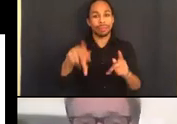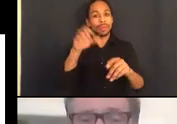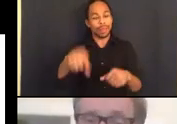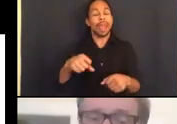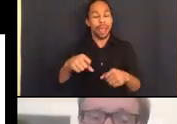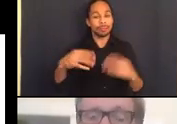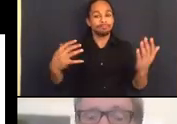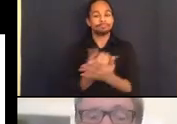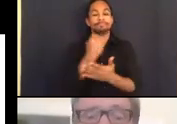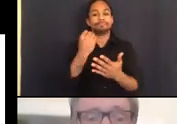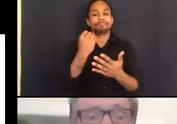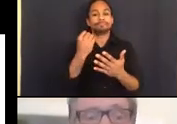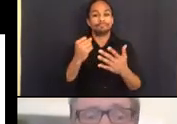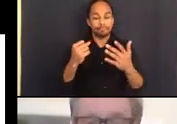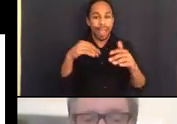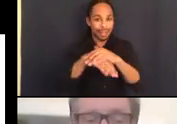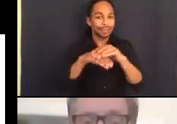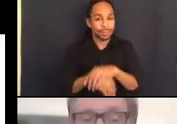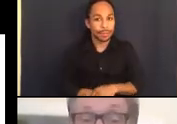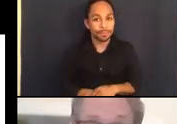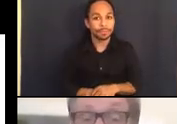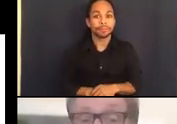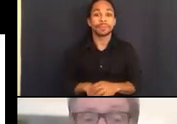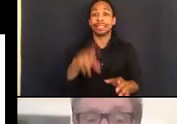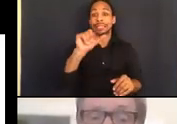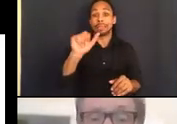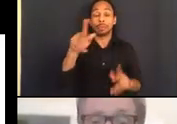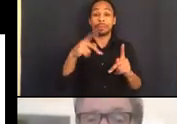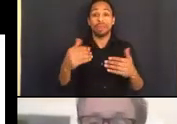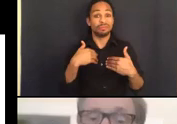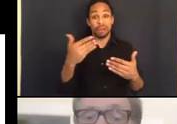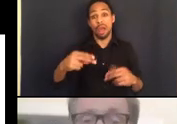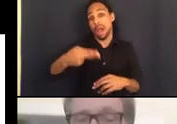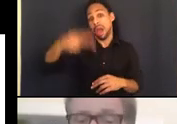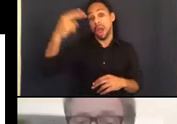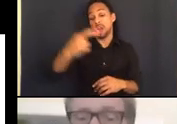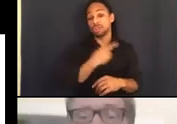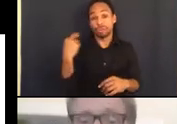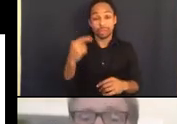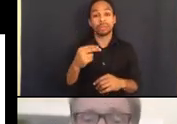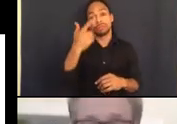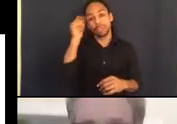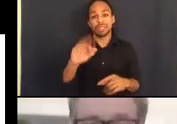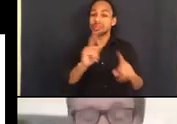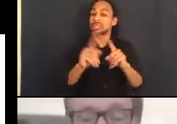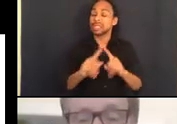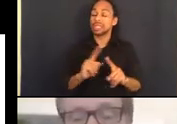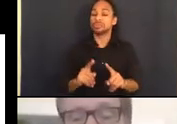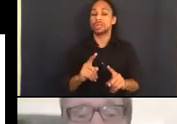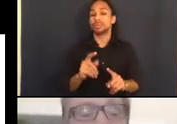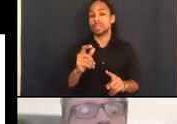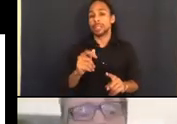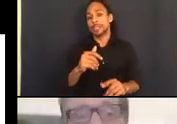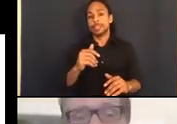double whammy. Not only are we at greater risk for getting COVID-19 due to those underlying health conditions we keep hearing